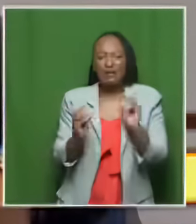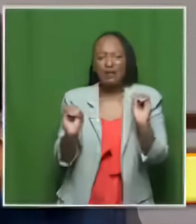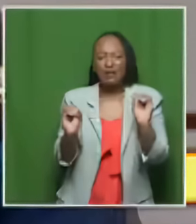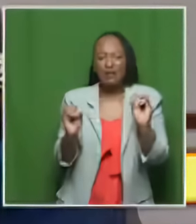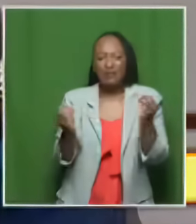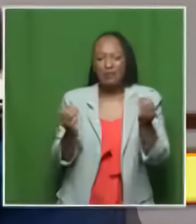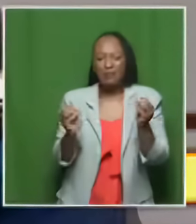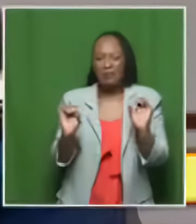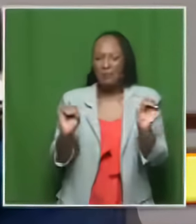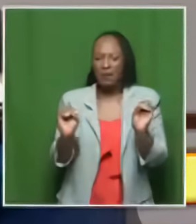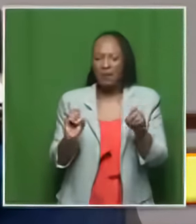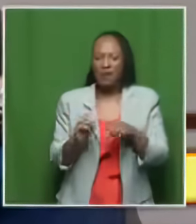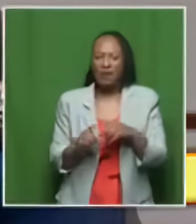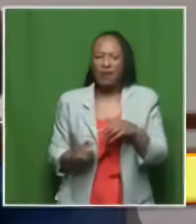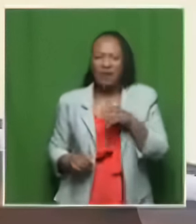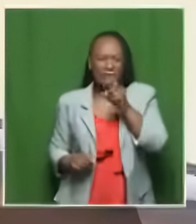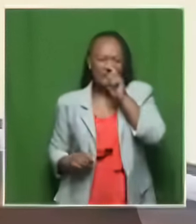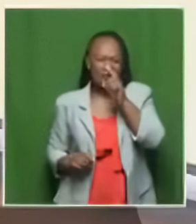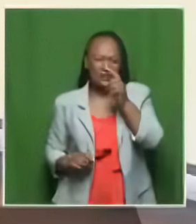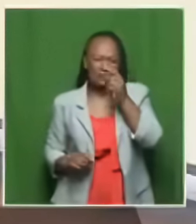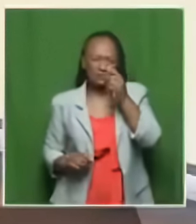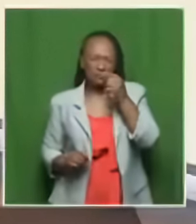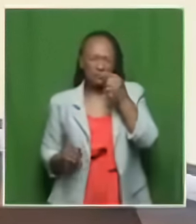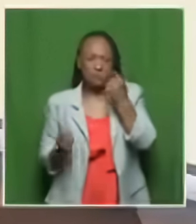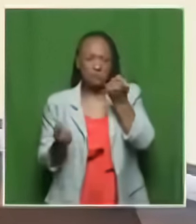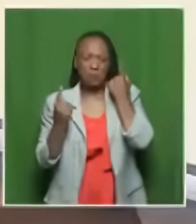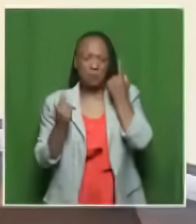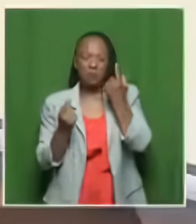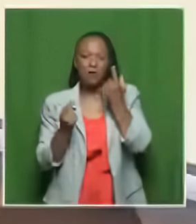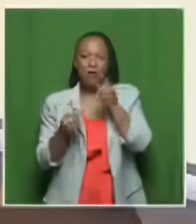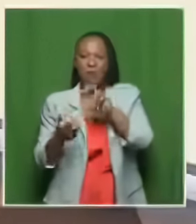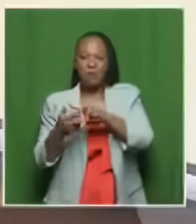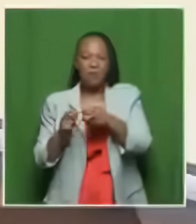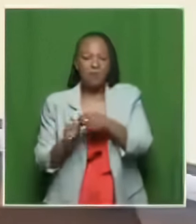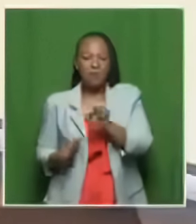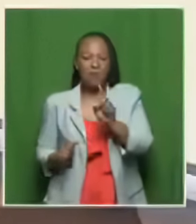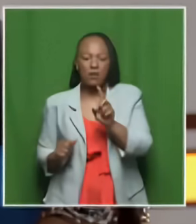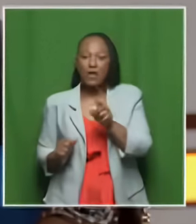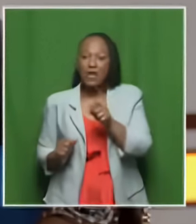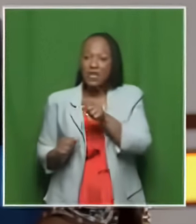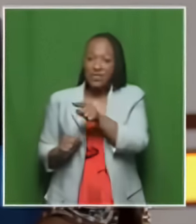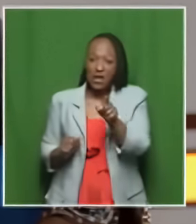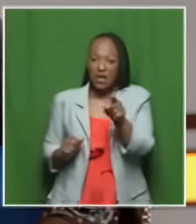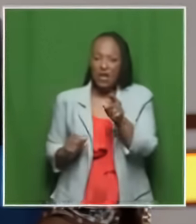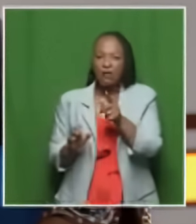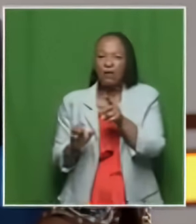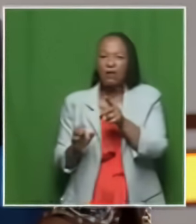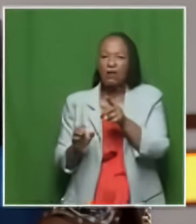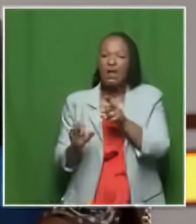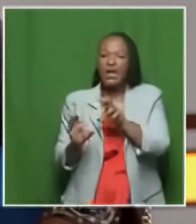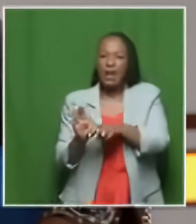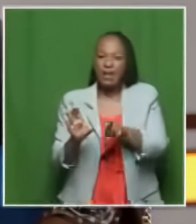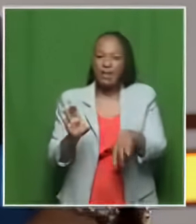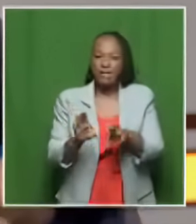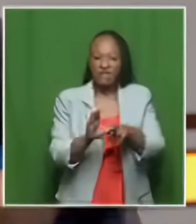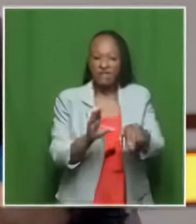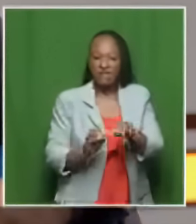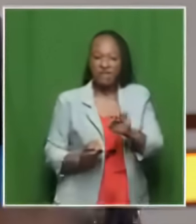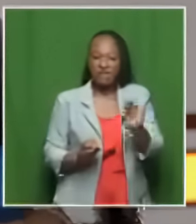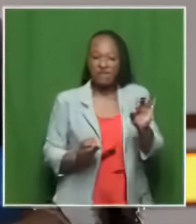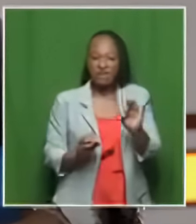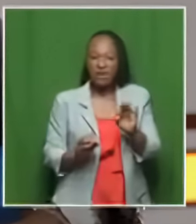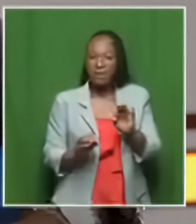My sister, I don't understand what is their problem. They leave the EFF. No one expelled them.